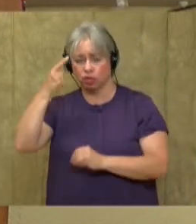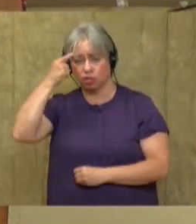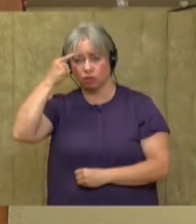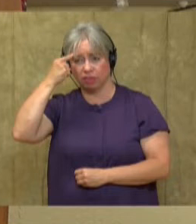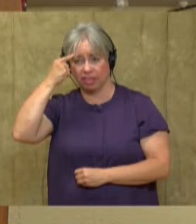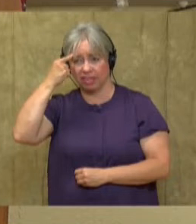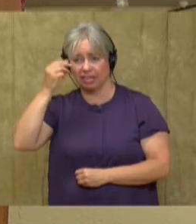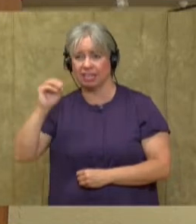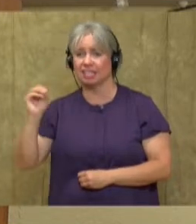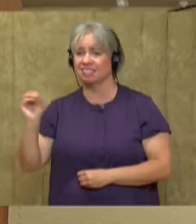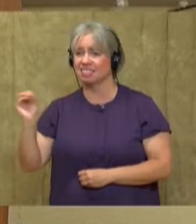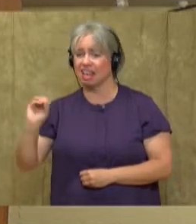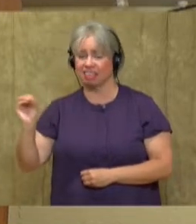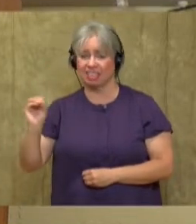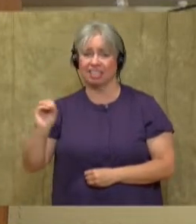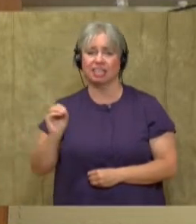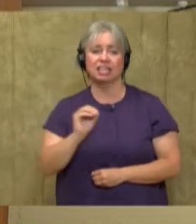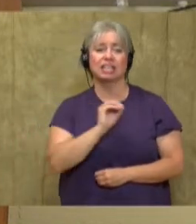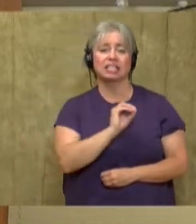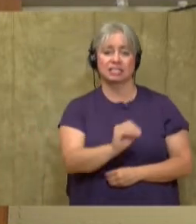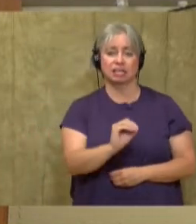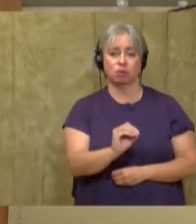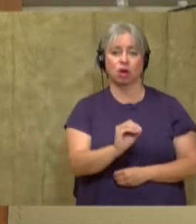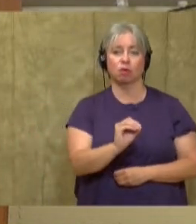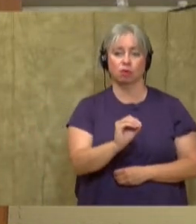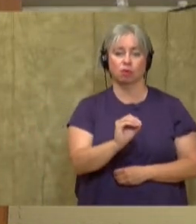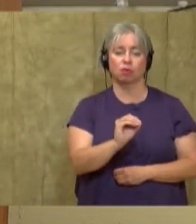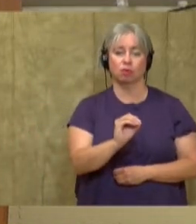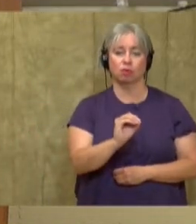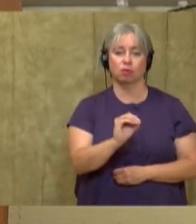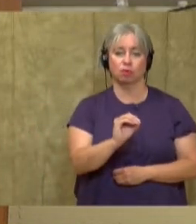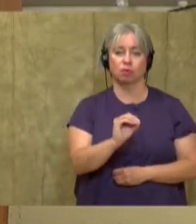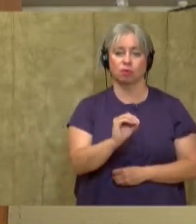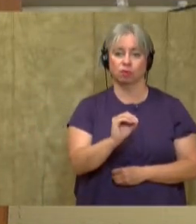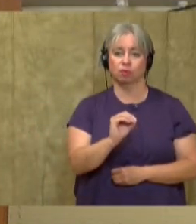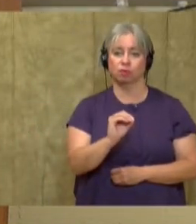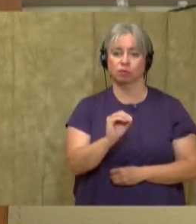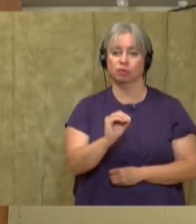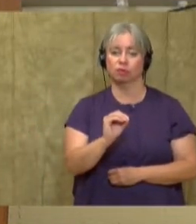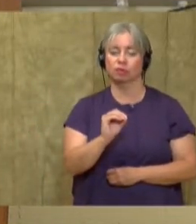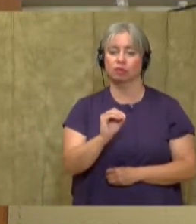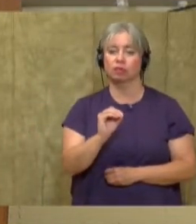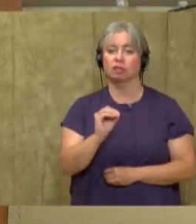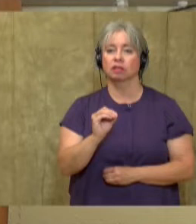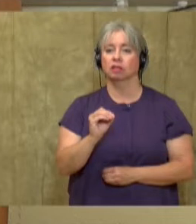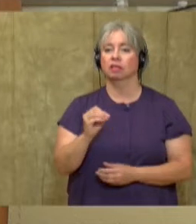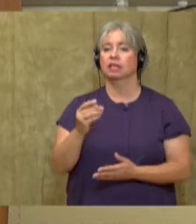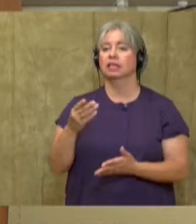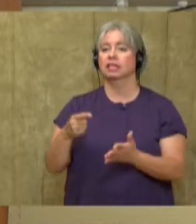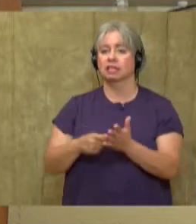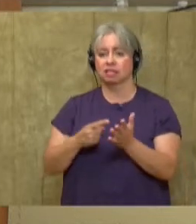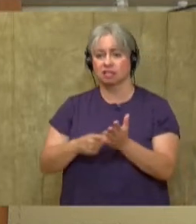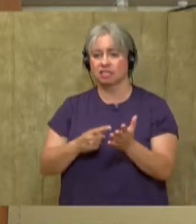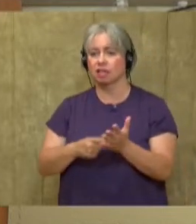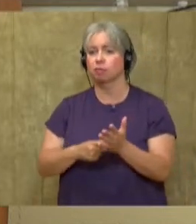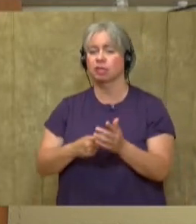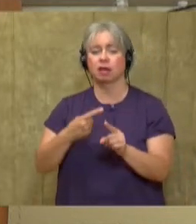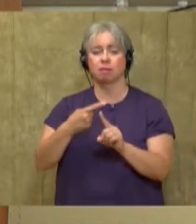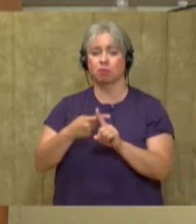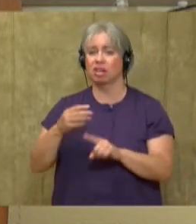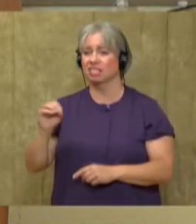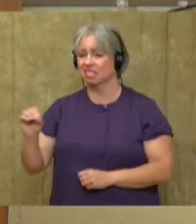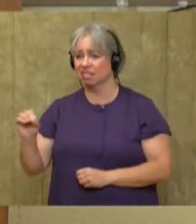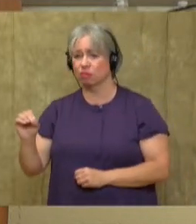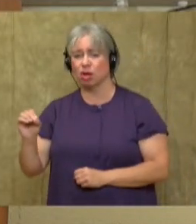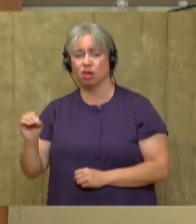nothing? 0. So our y-intercept here is 0. And sometimes you might see them say plus 0, but